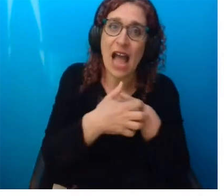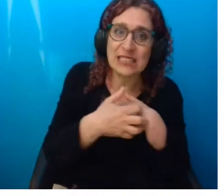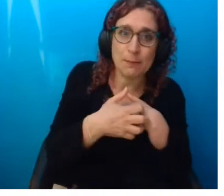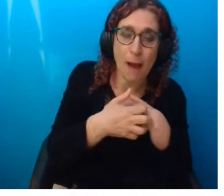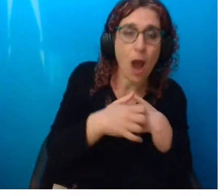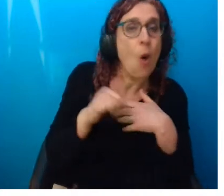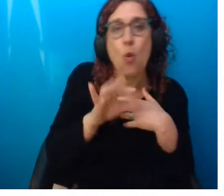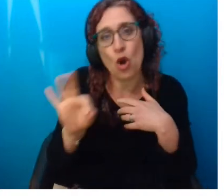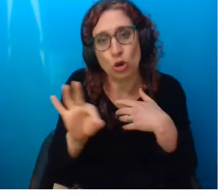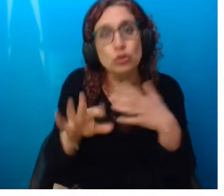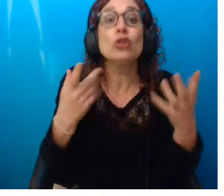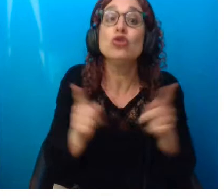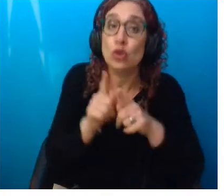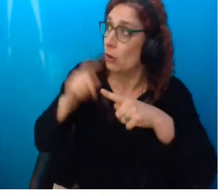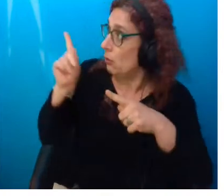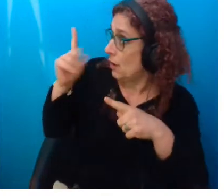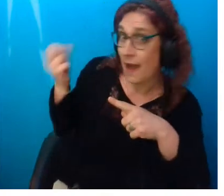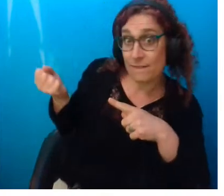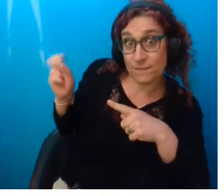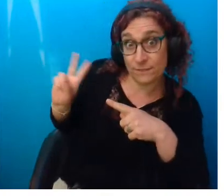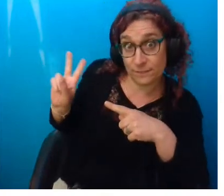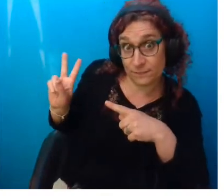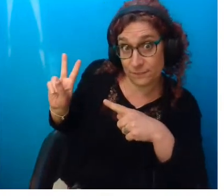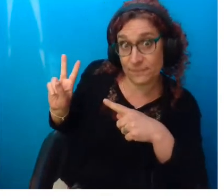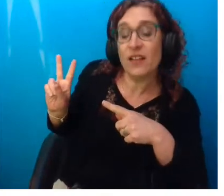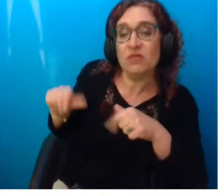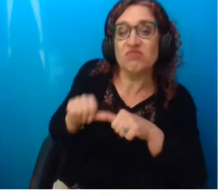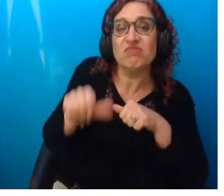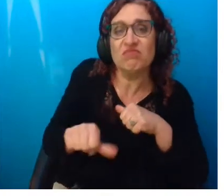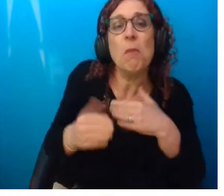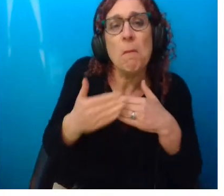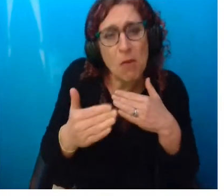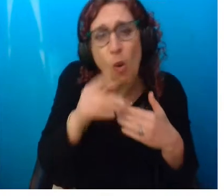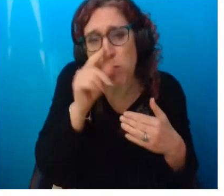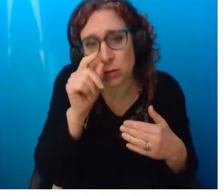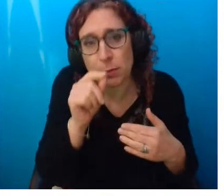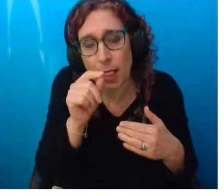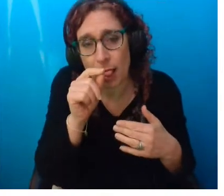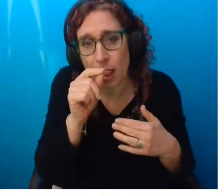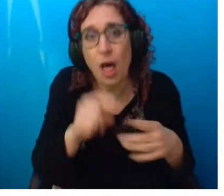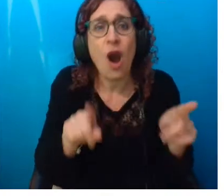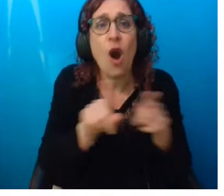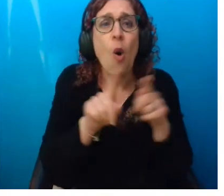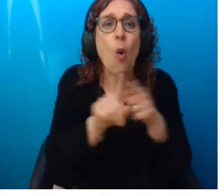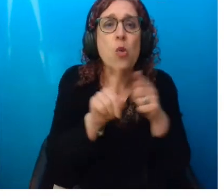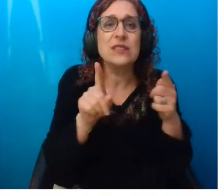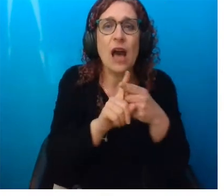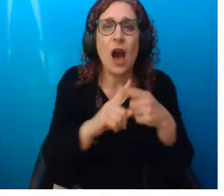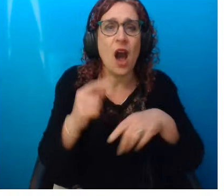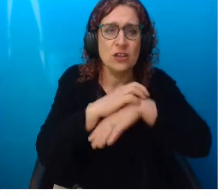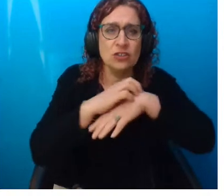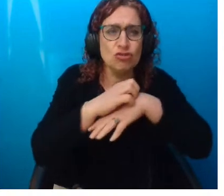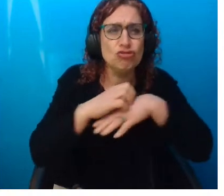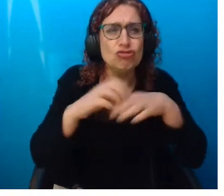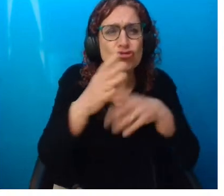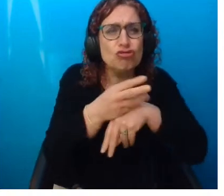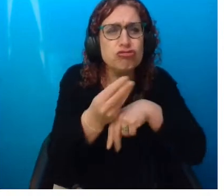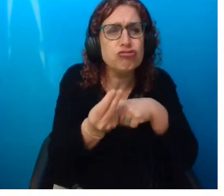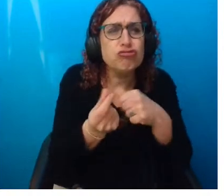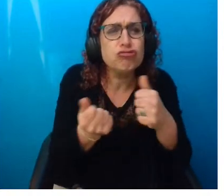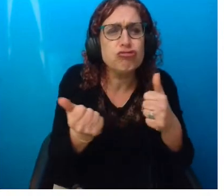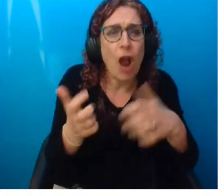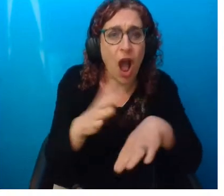it. And we notice drying of the skin measured by water loss from the epidermis by day 2 of